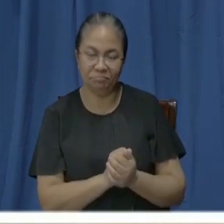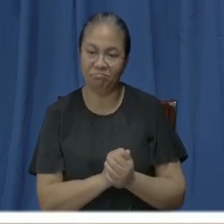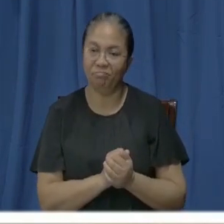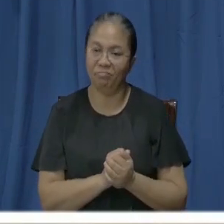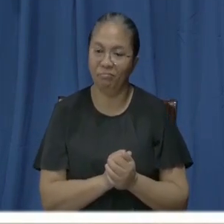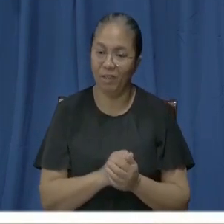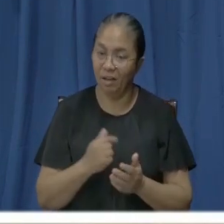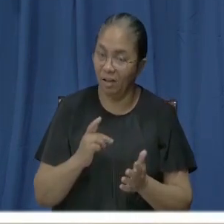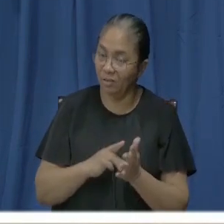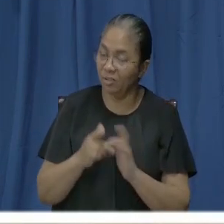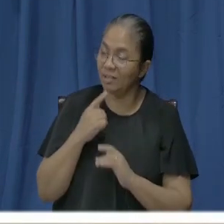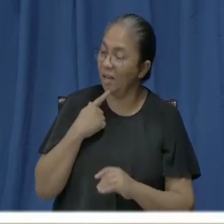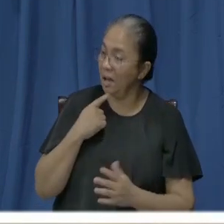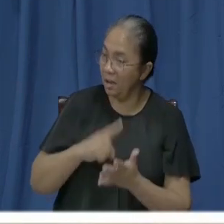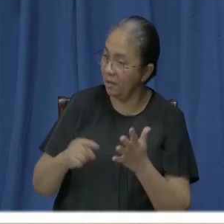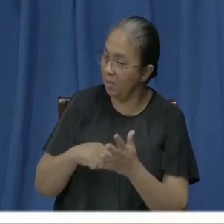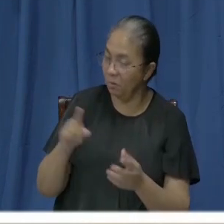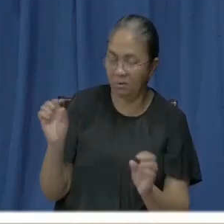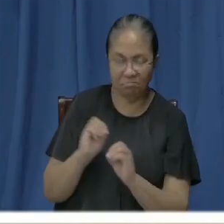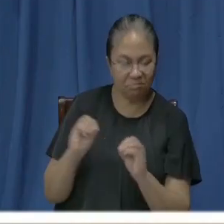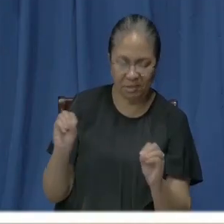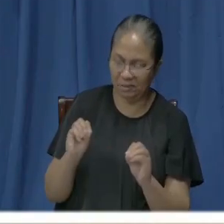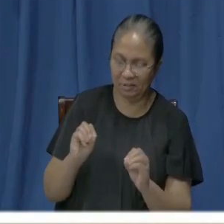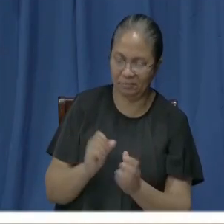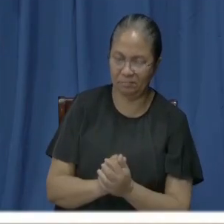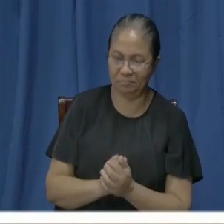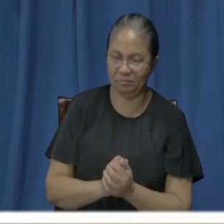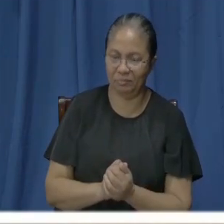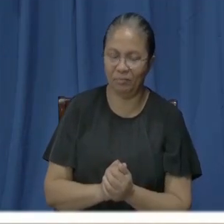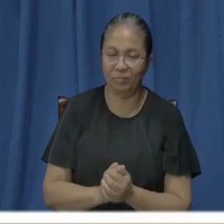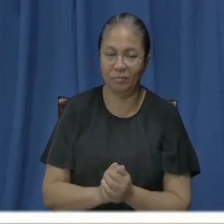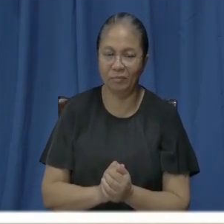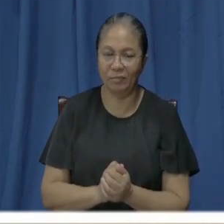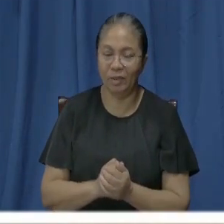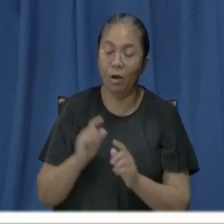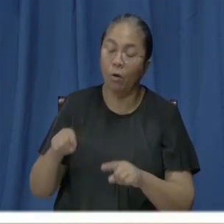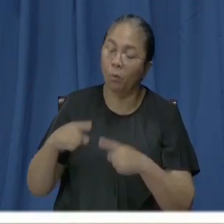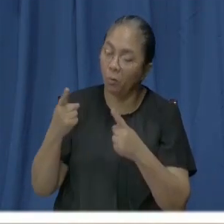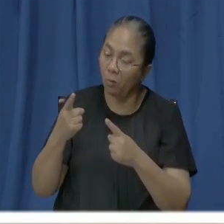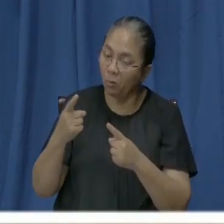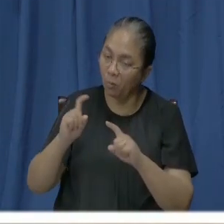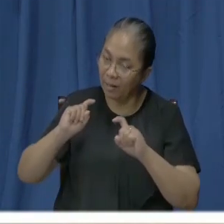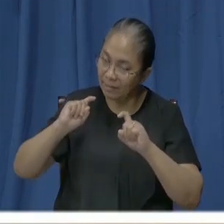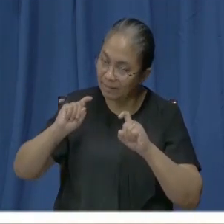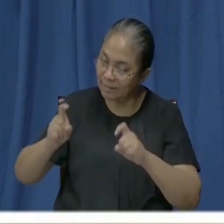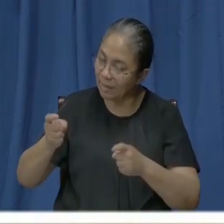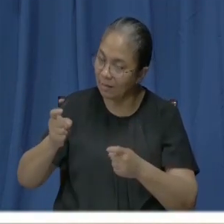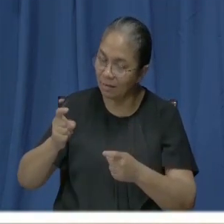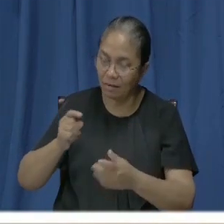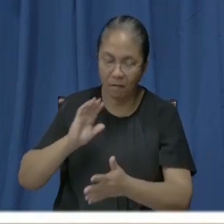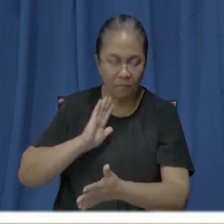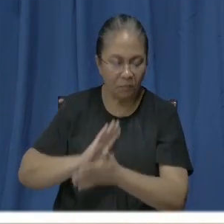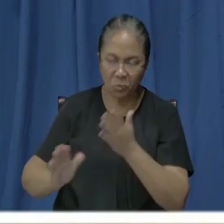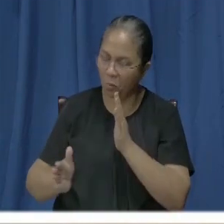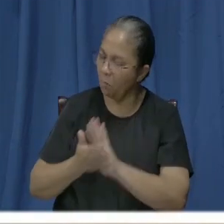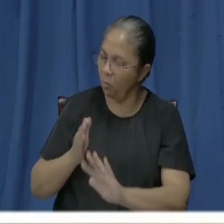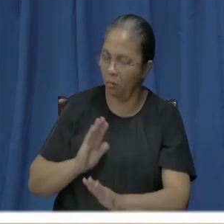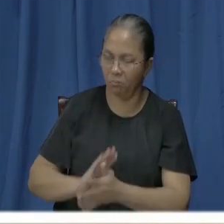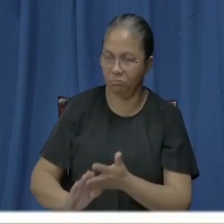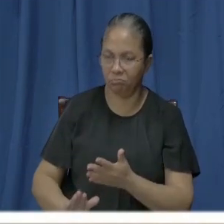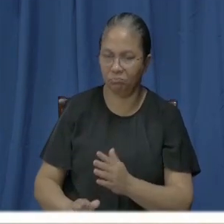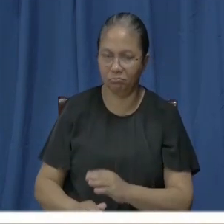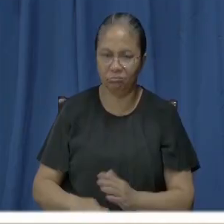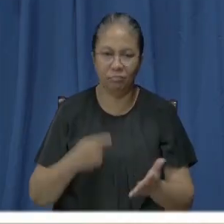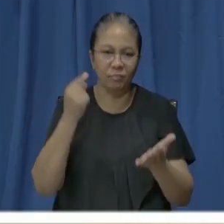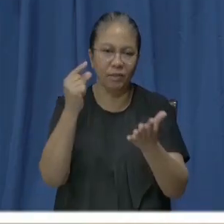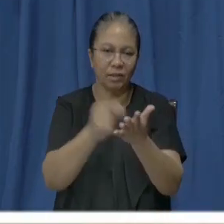do I condemn you," said Jesus. "Go and do not sin anymore." The